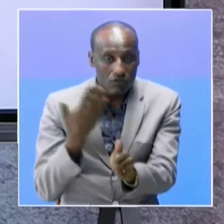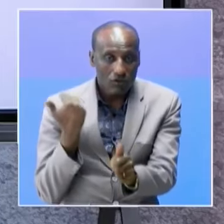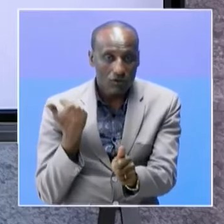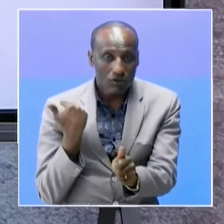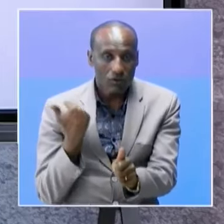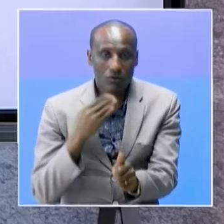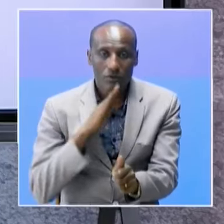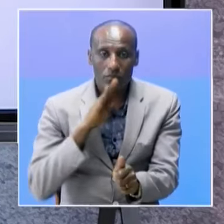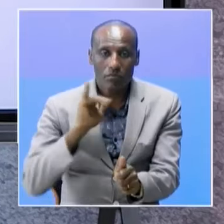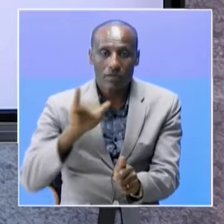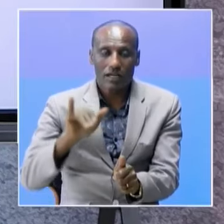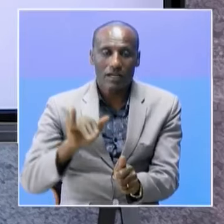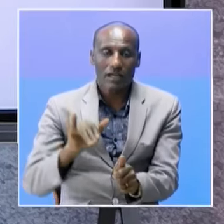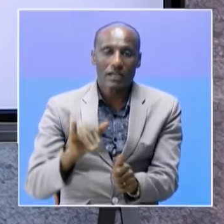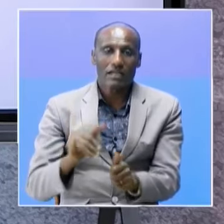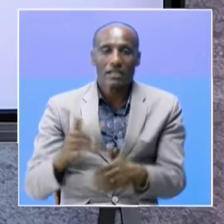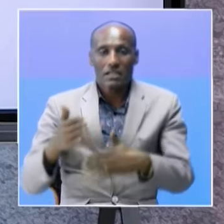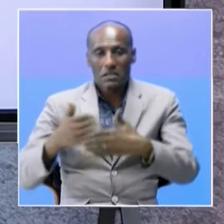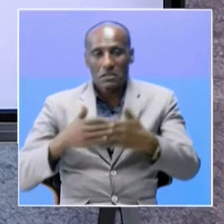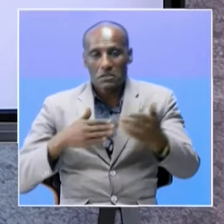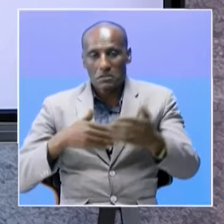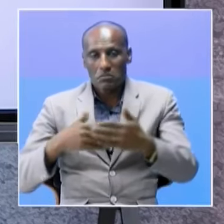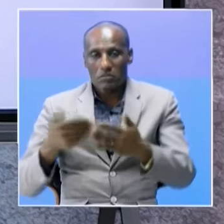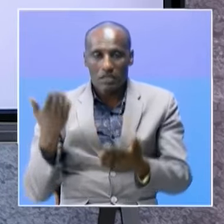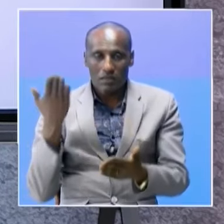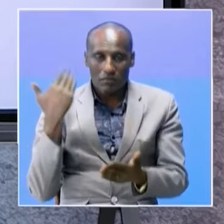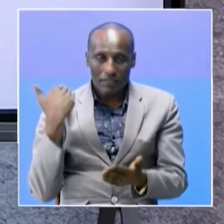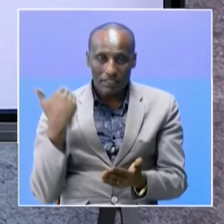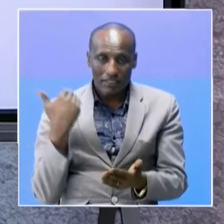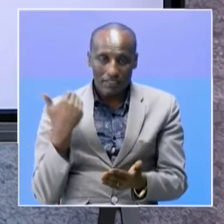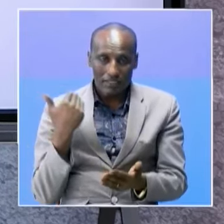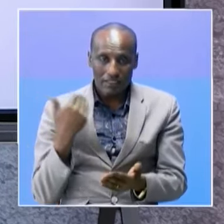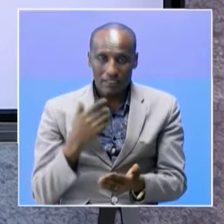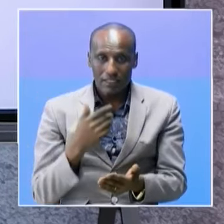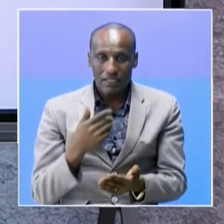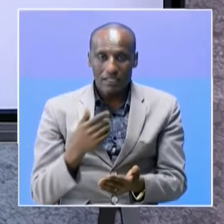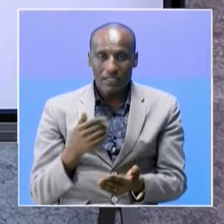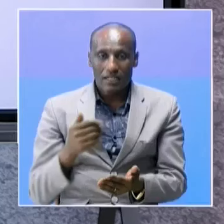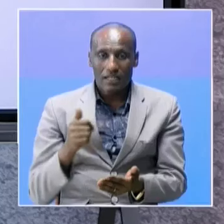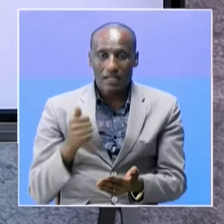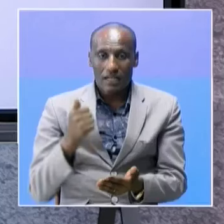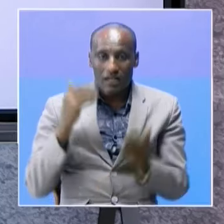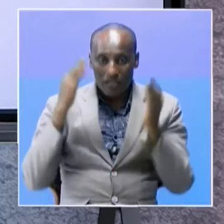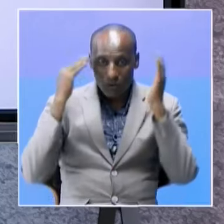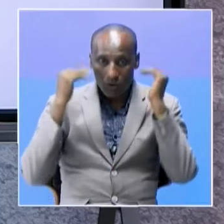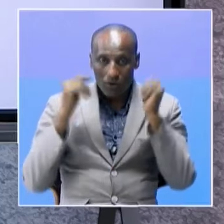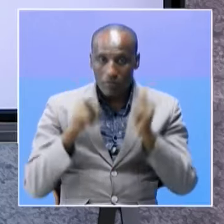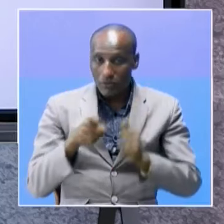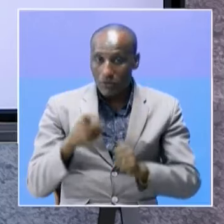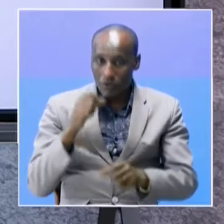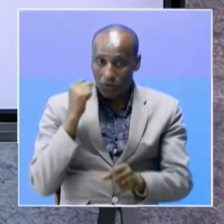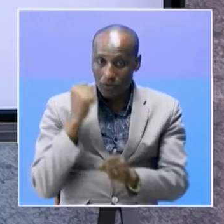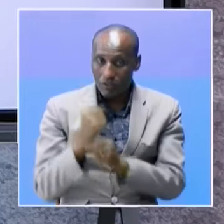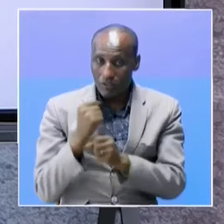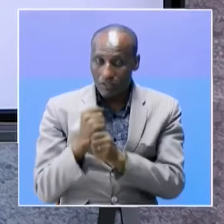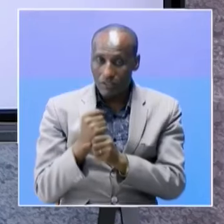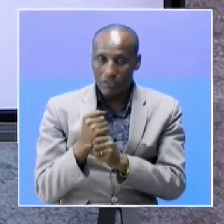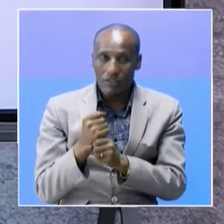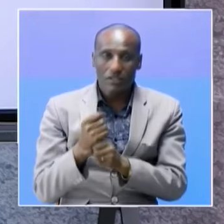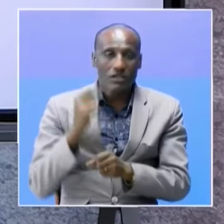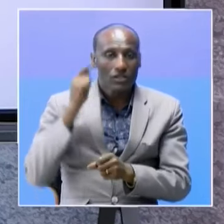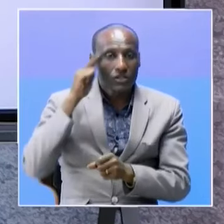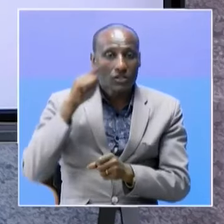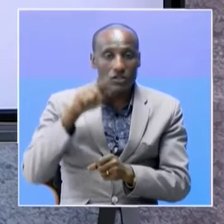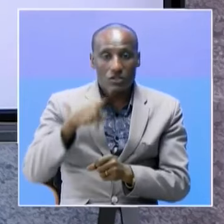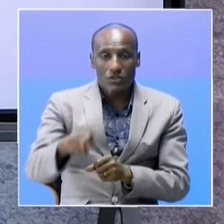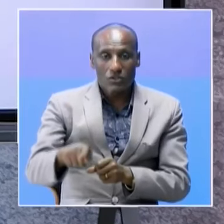seen last time. I am sure you have done your homeworks. Show your answers to your teachers at school or